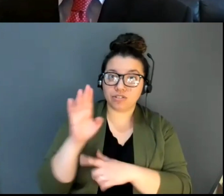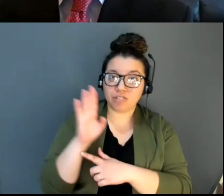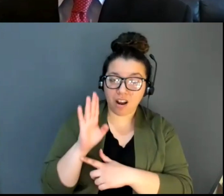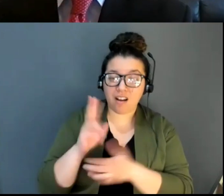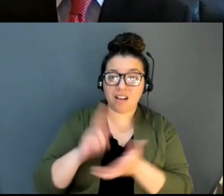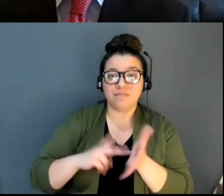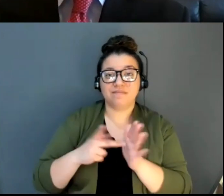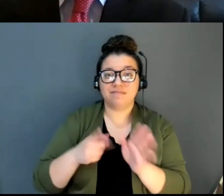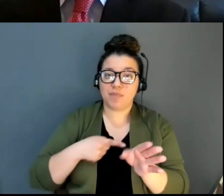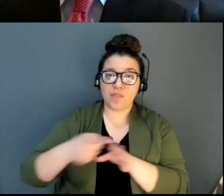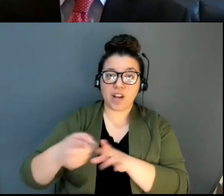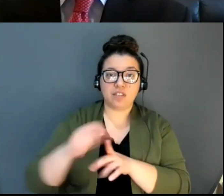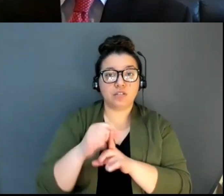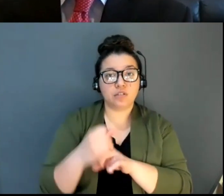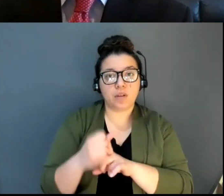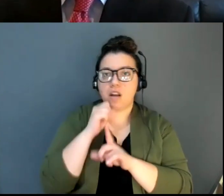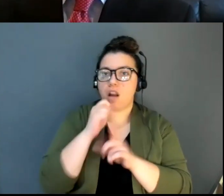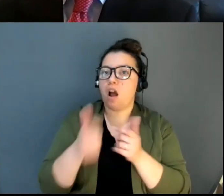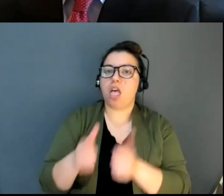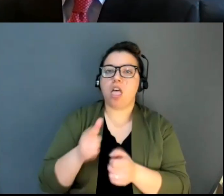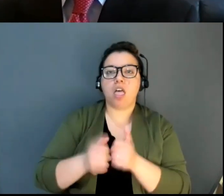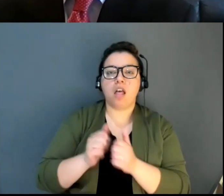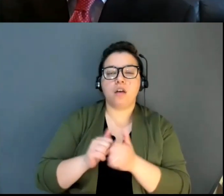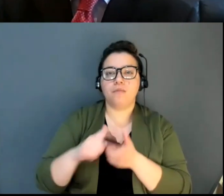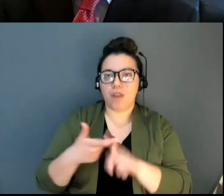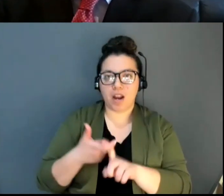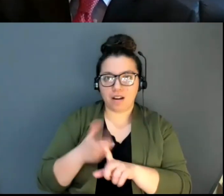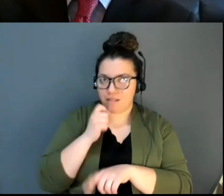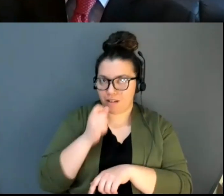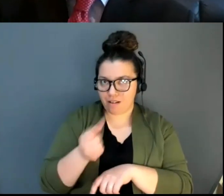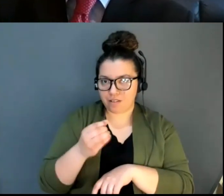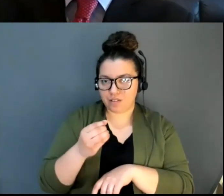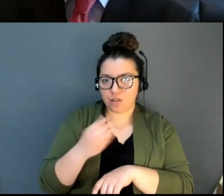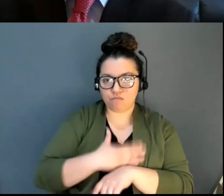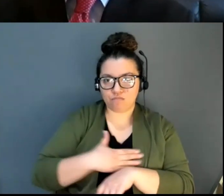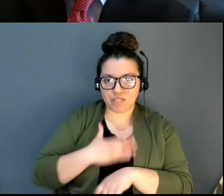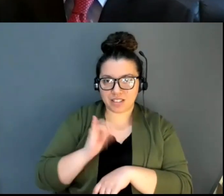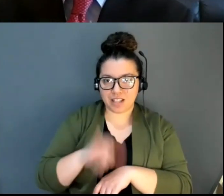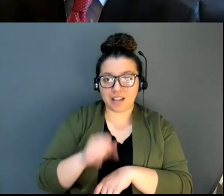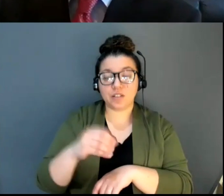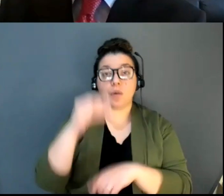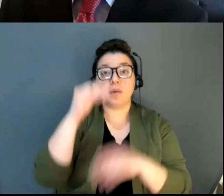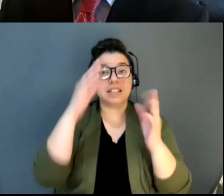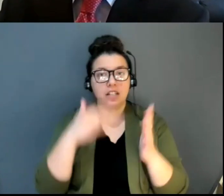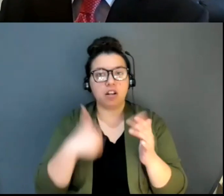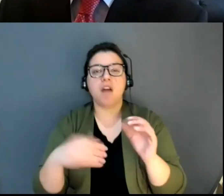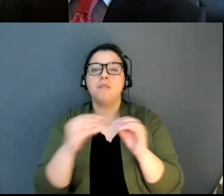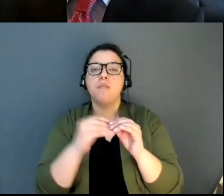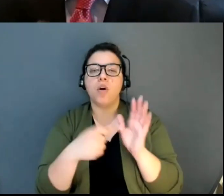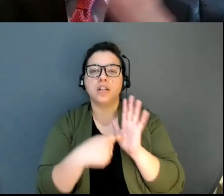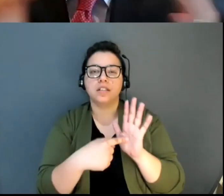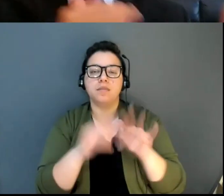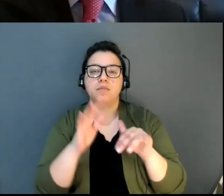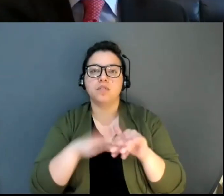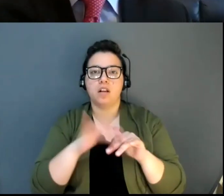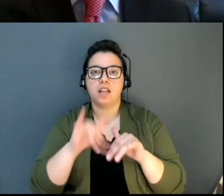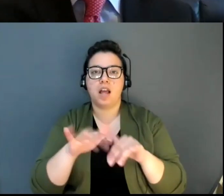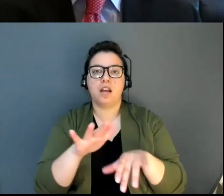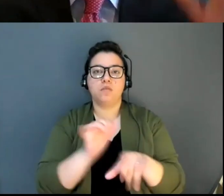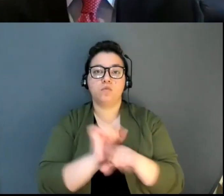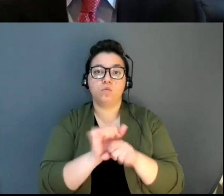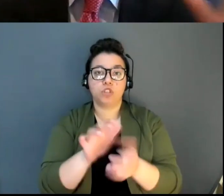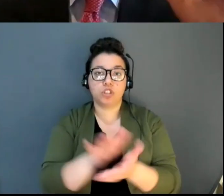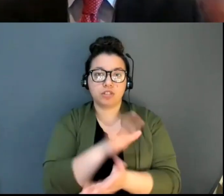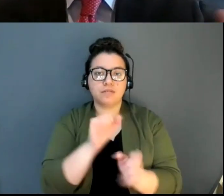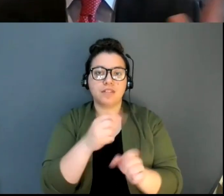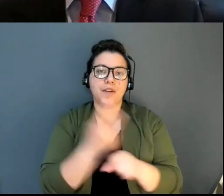professional situation. We're not writing our friends. So I appreciate you doing that. And the teachers who requested it, we have more examples like that on the worksheet that you can